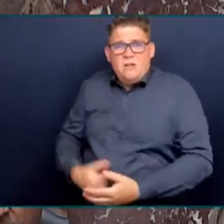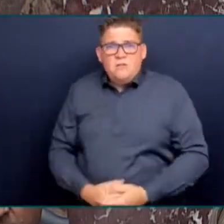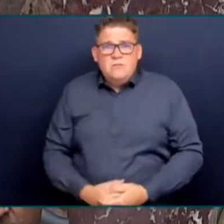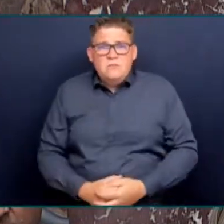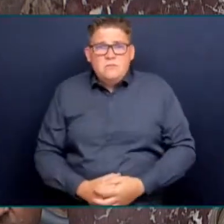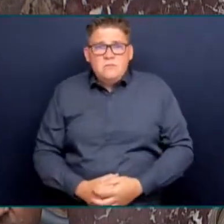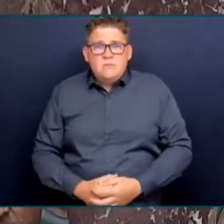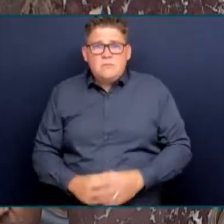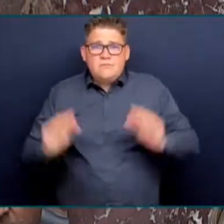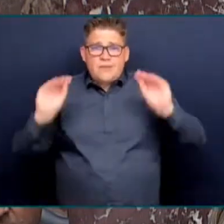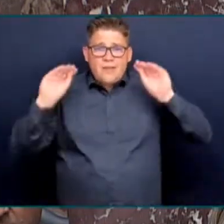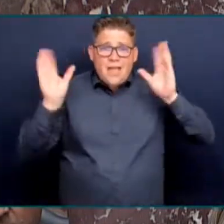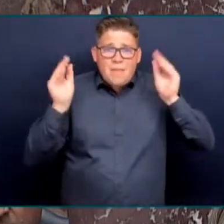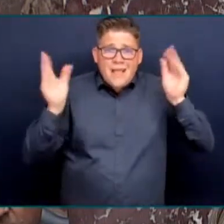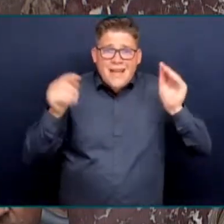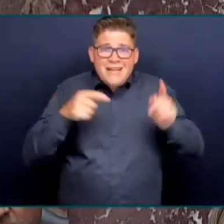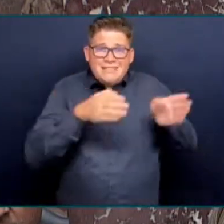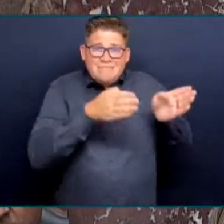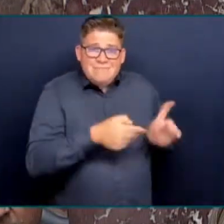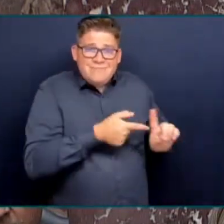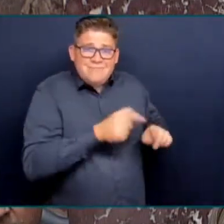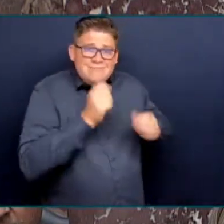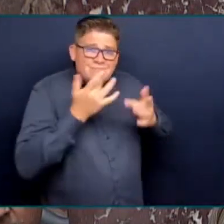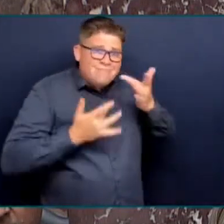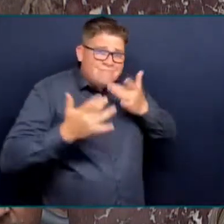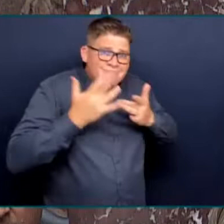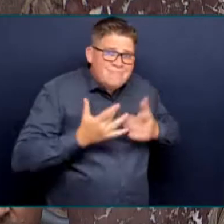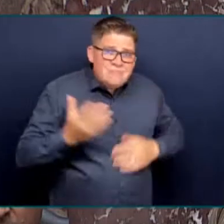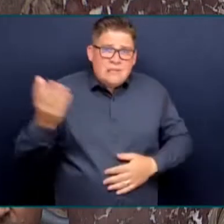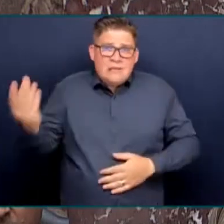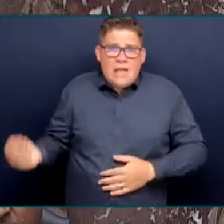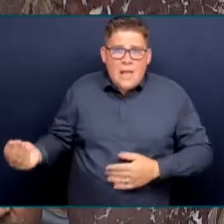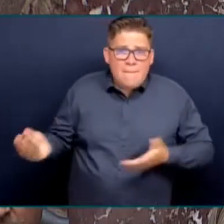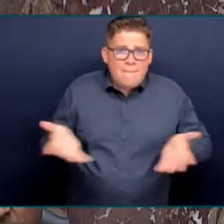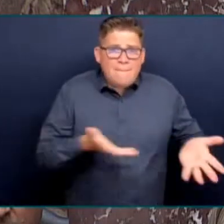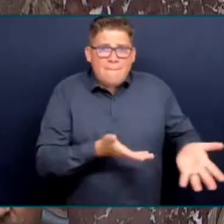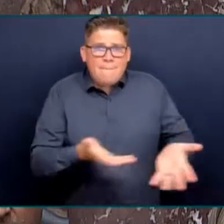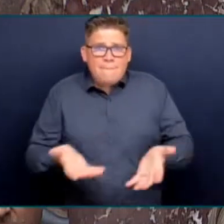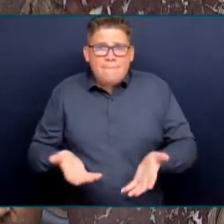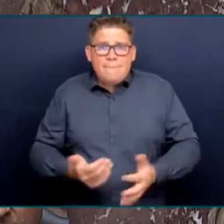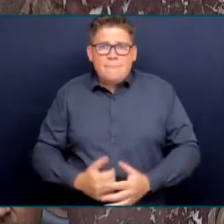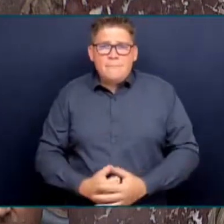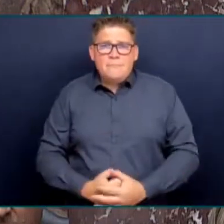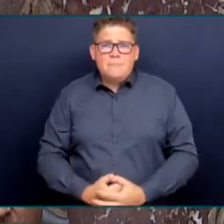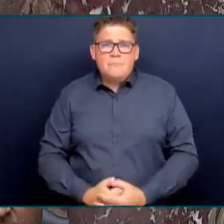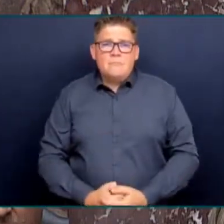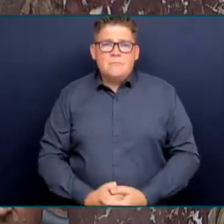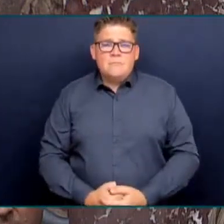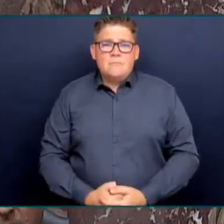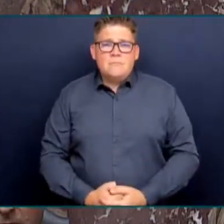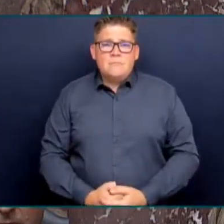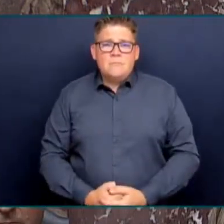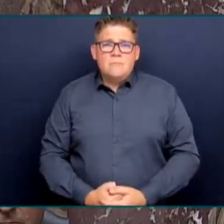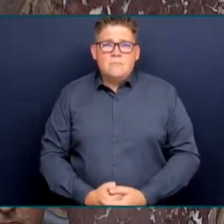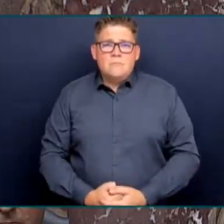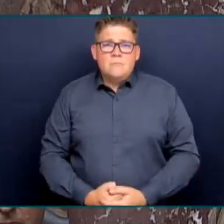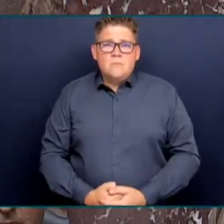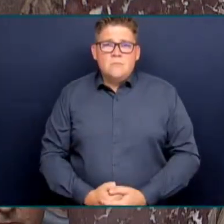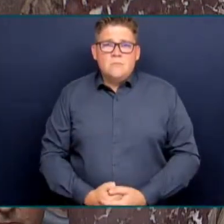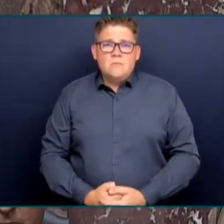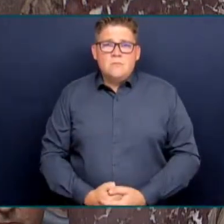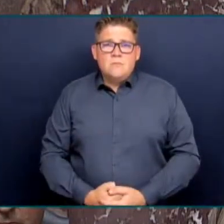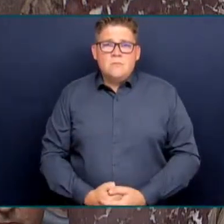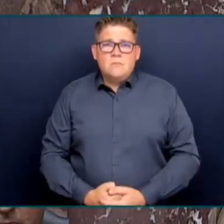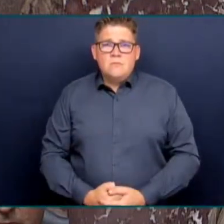lives. Now, in the real world, anybody overseeing such a compilation of failure would have been fired a long time